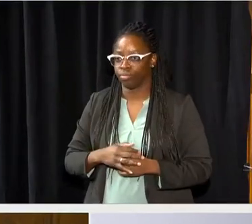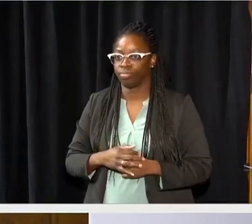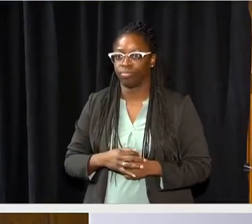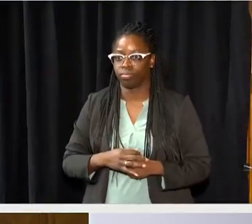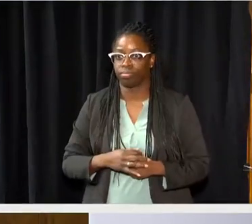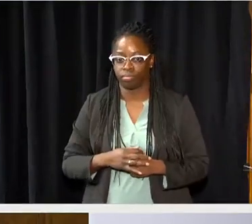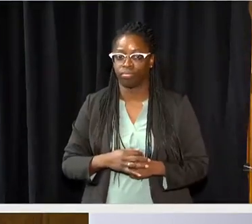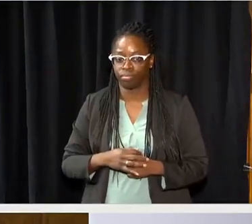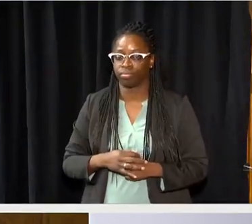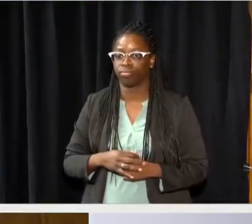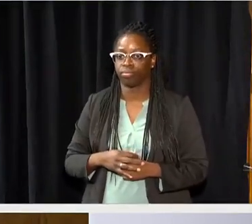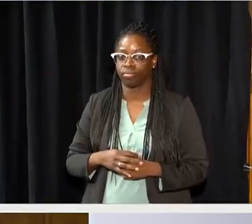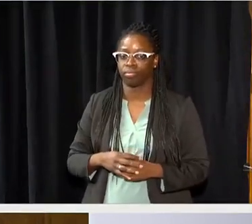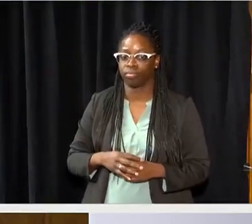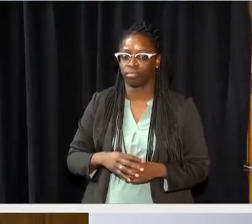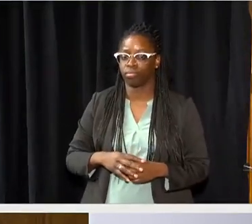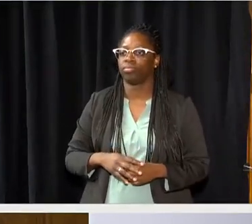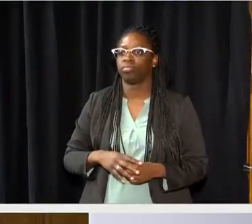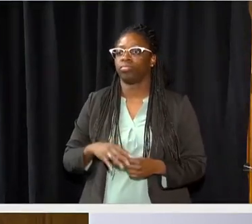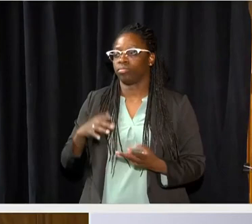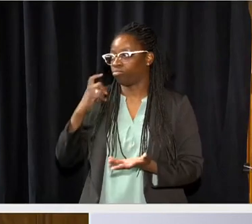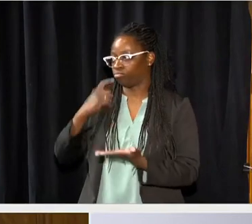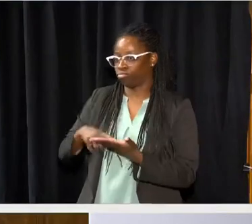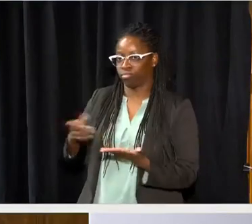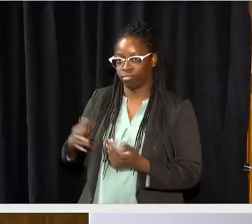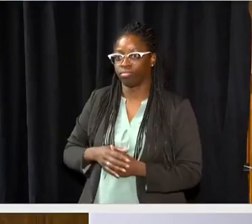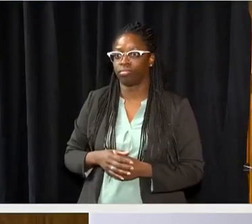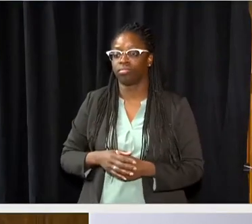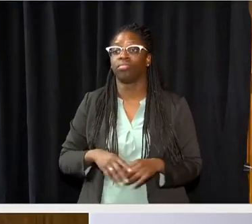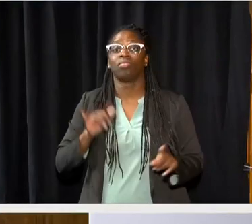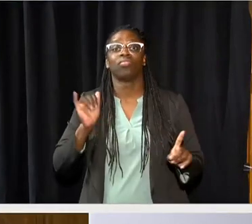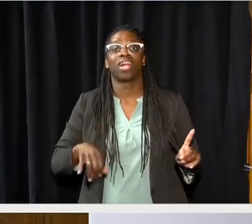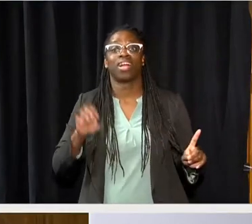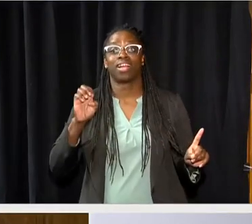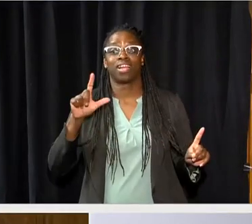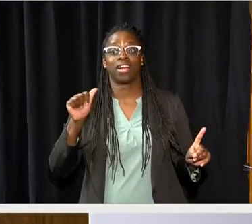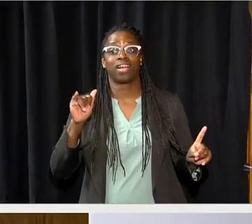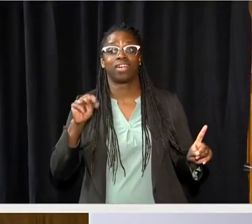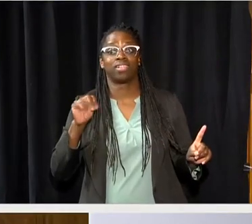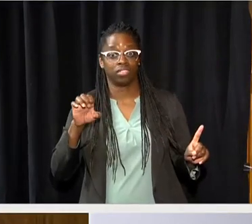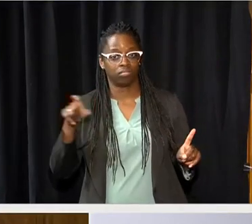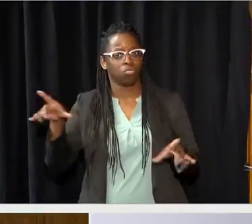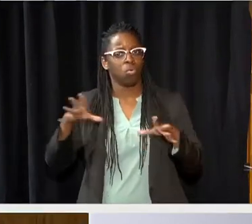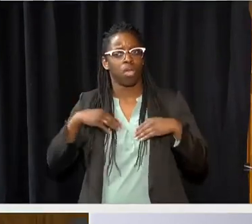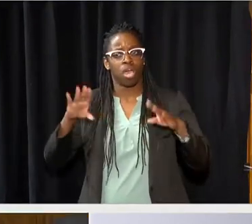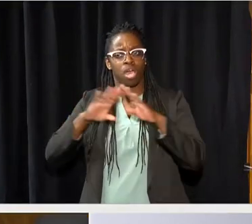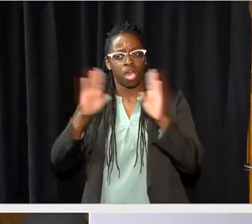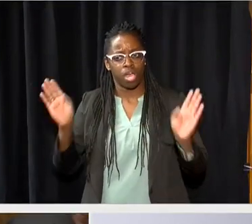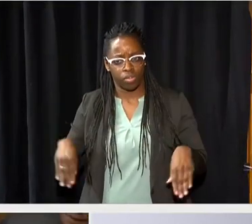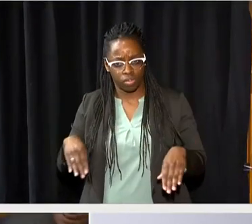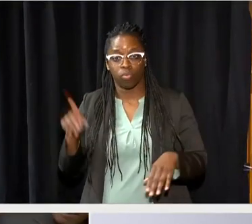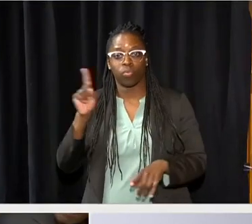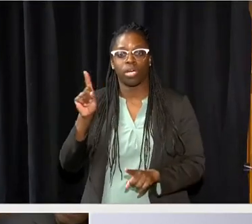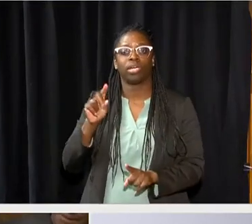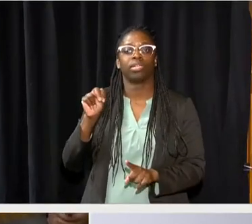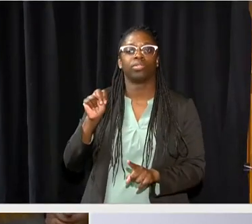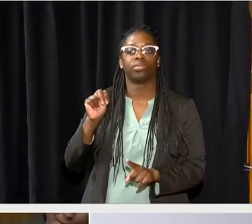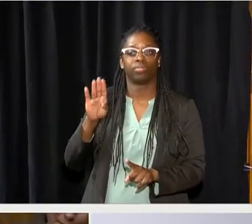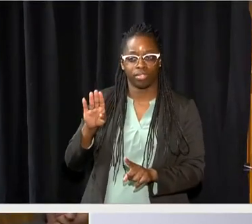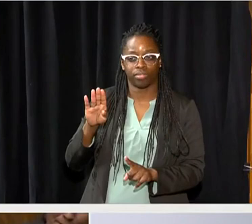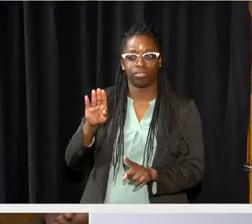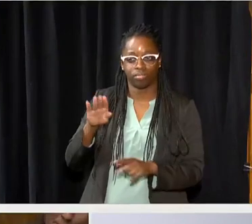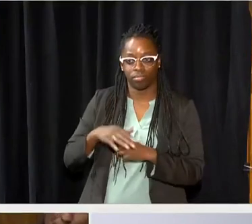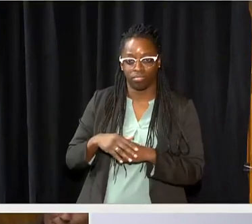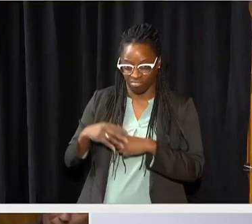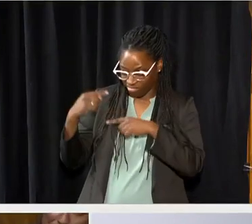Let me tell you about Elaine. Elaine has lived in her home in New Bedford for 61 years.